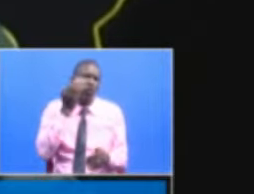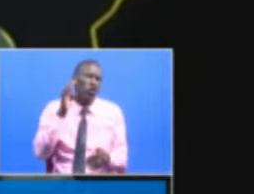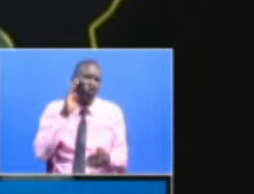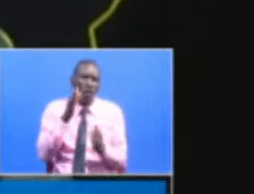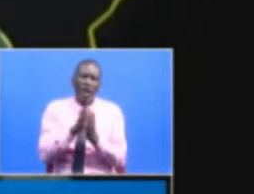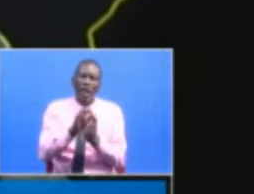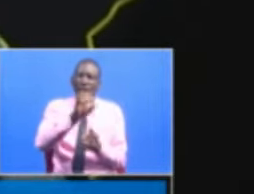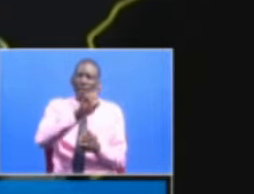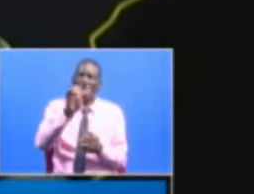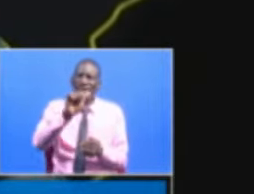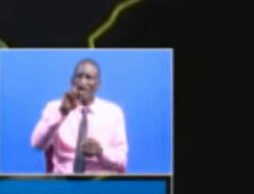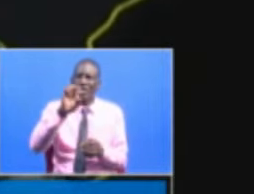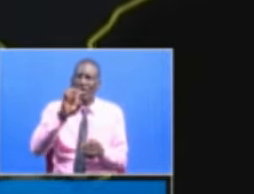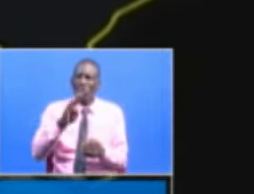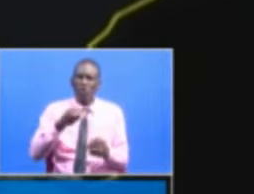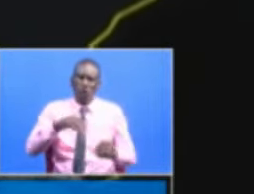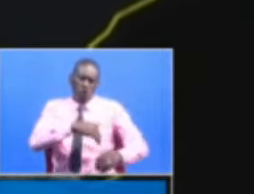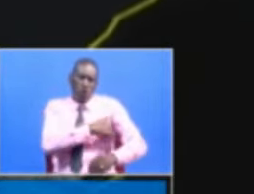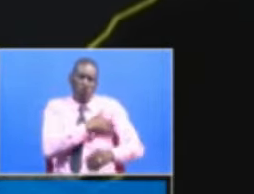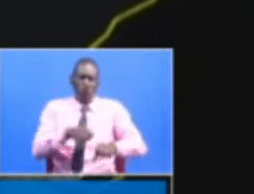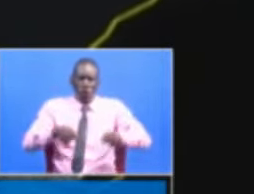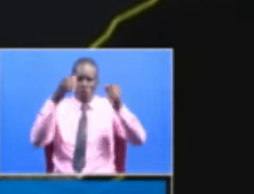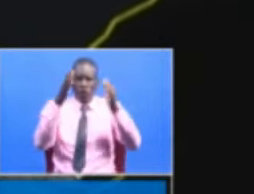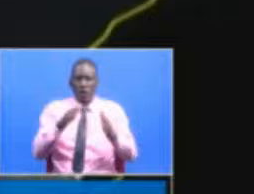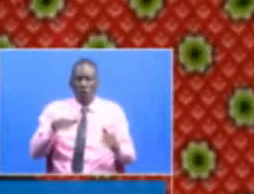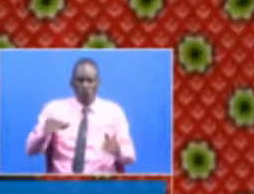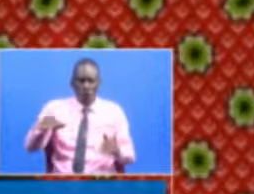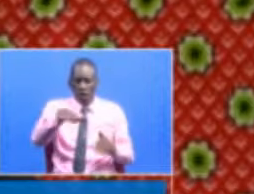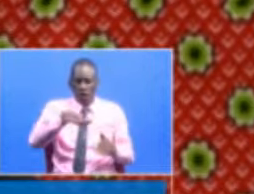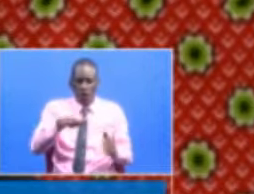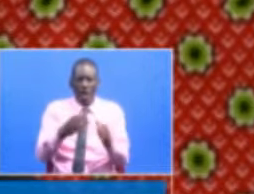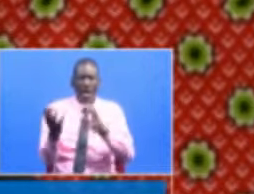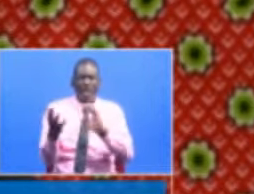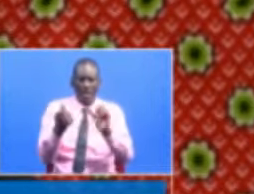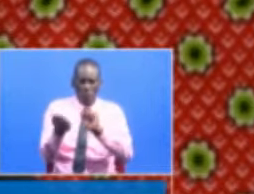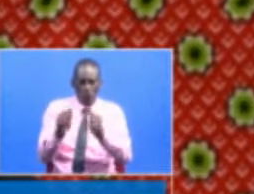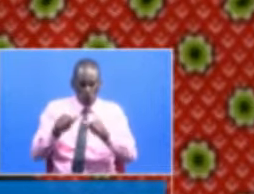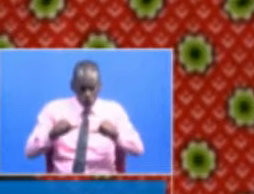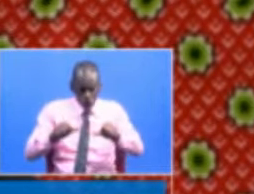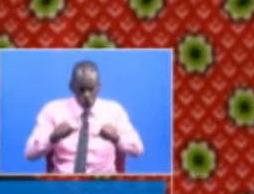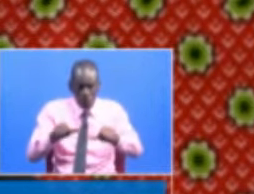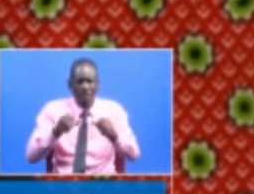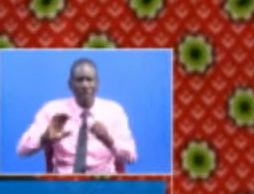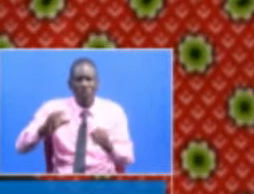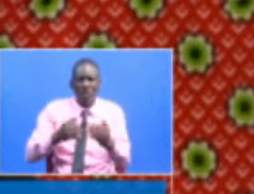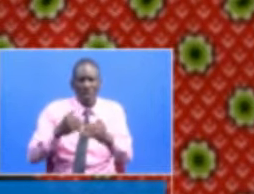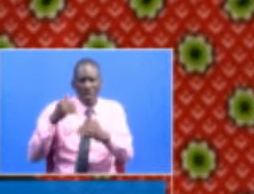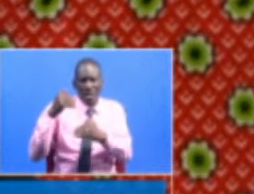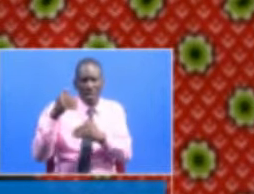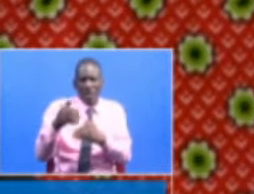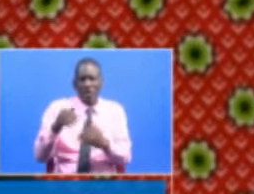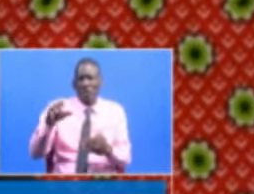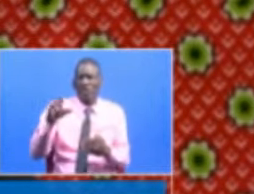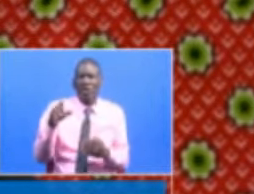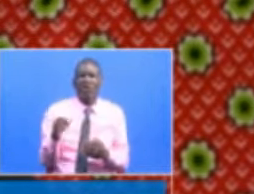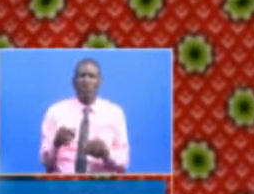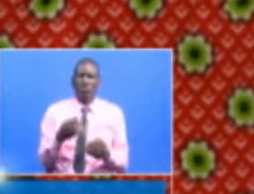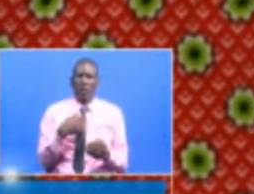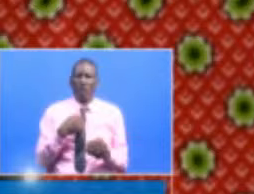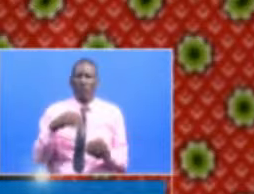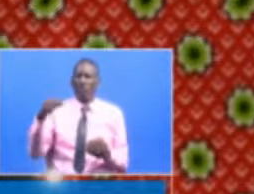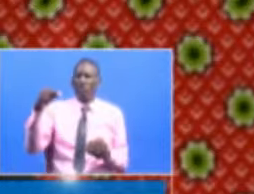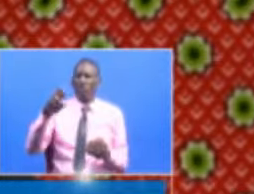chief officer for environment and climate change resilience in this county. Next to Dr. Dida, we have Grace